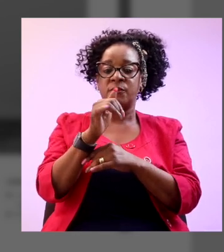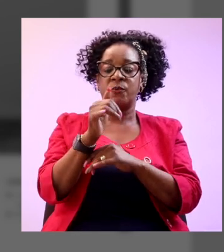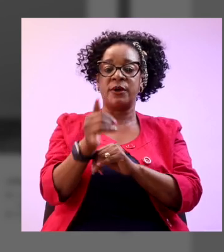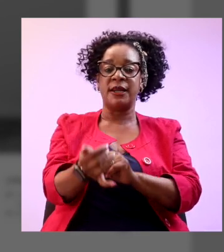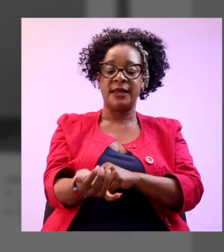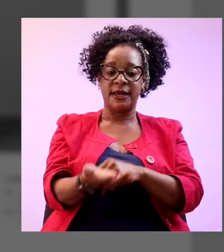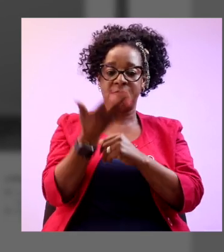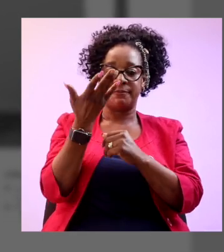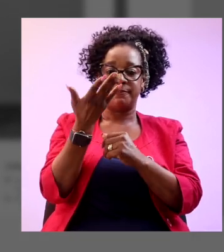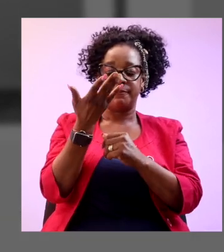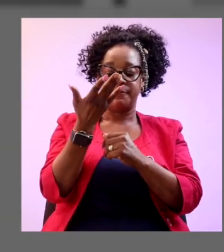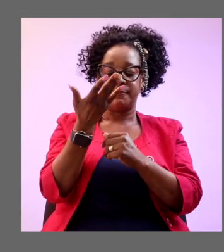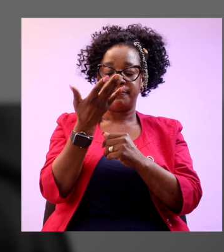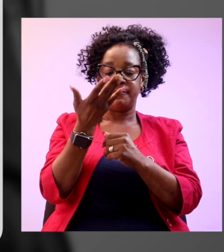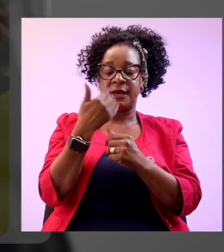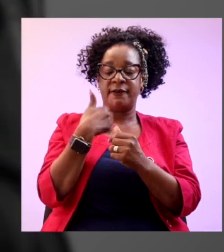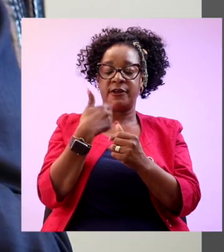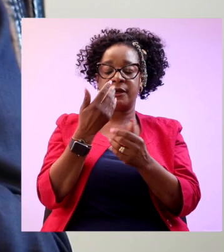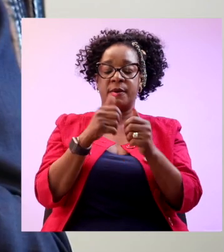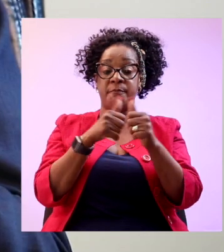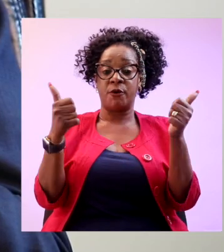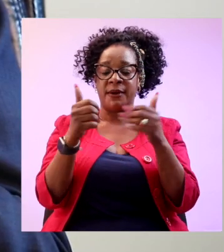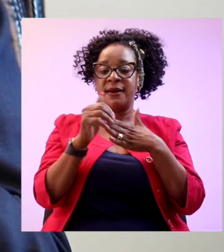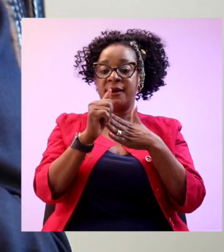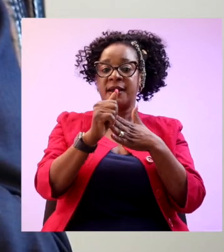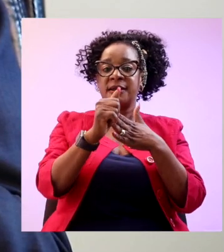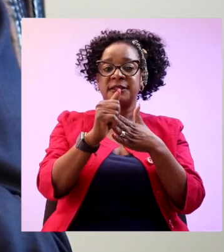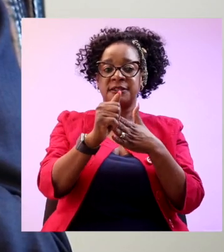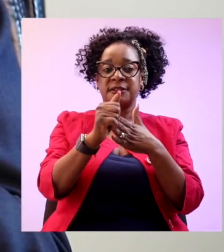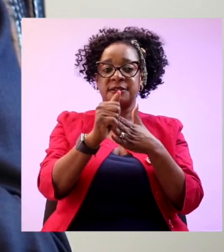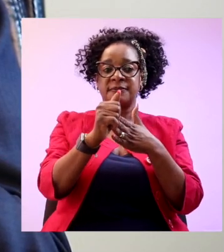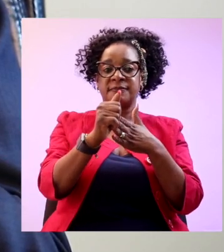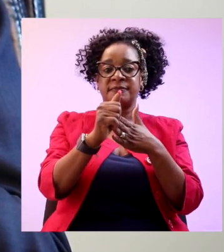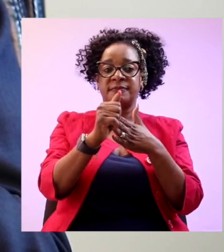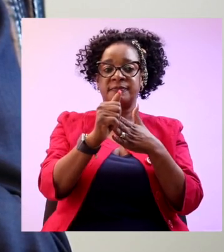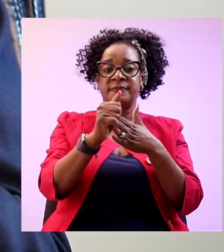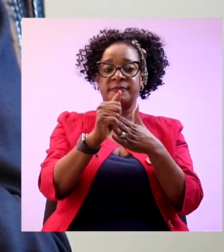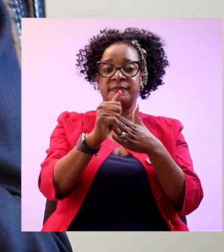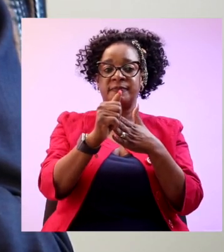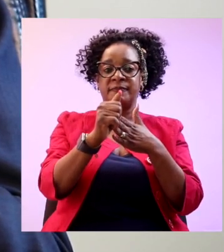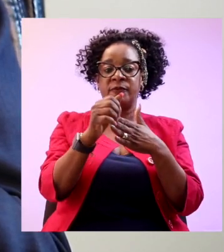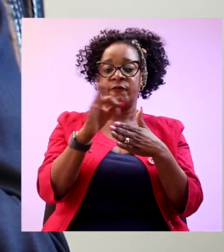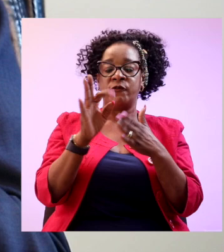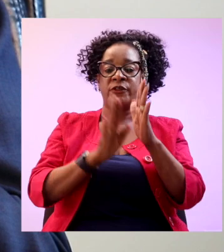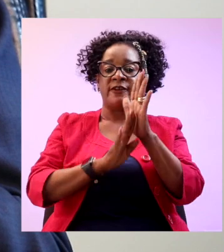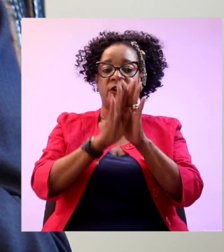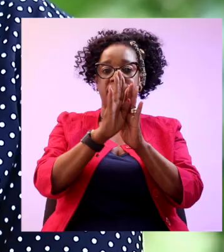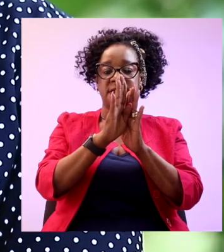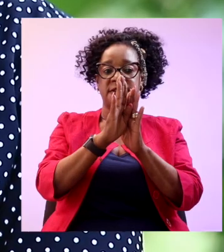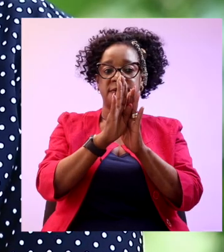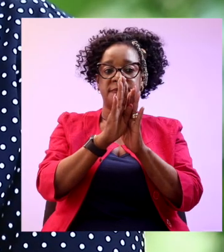along towards giving the proper guidance to our stakeholders to properly develop the